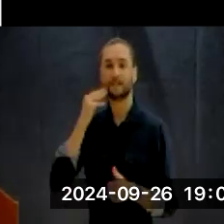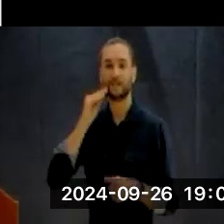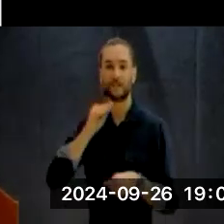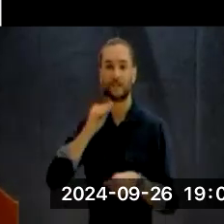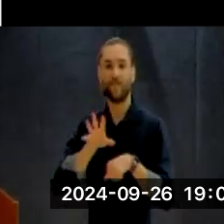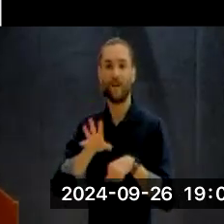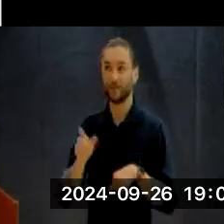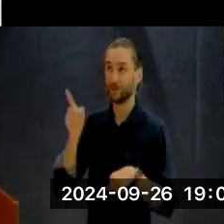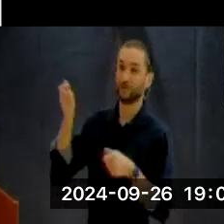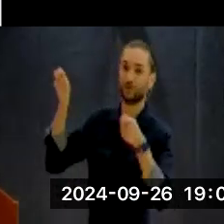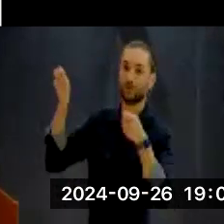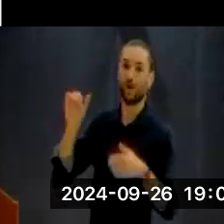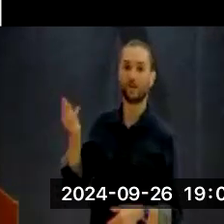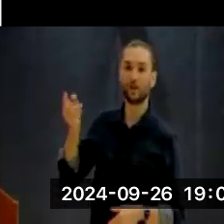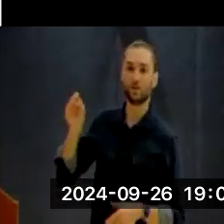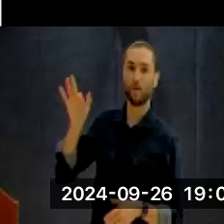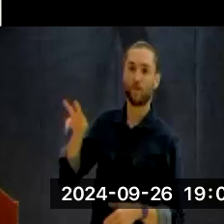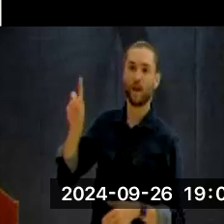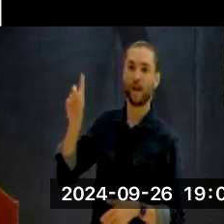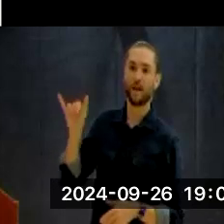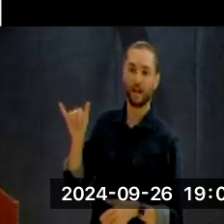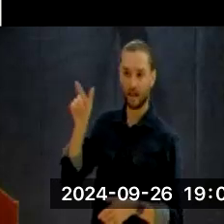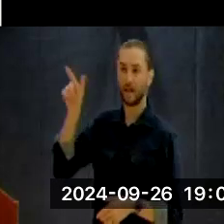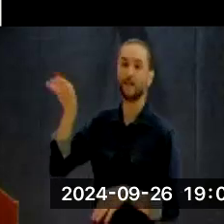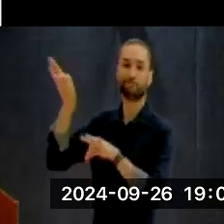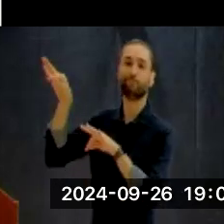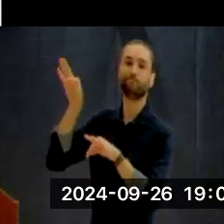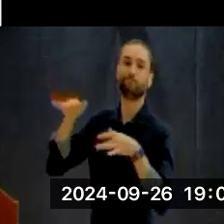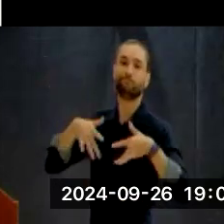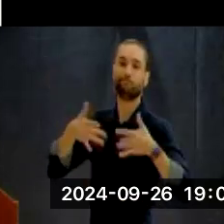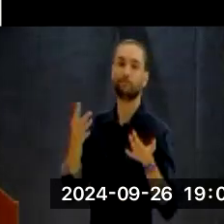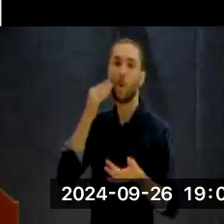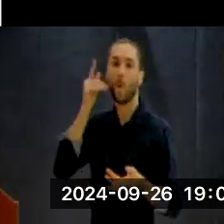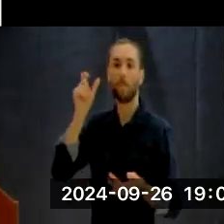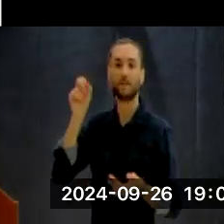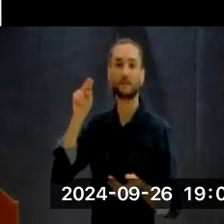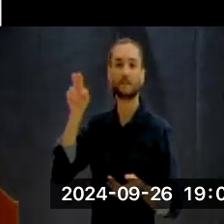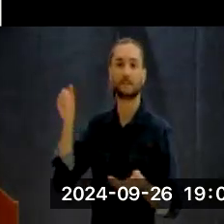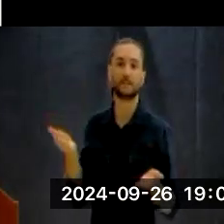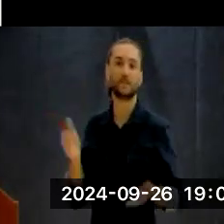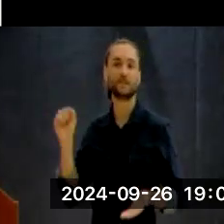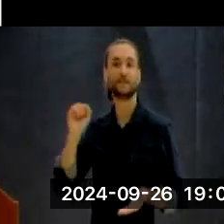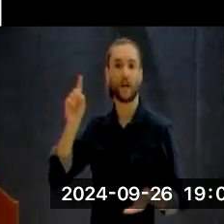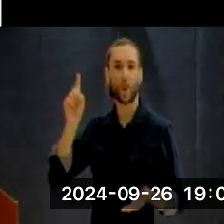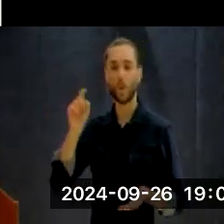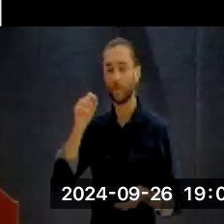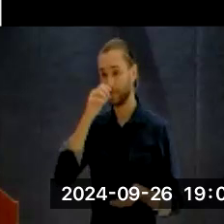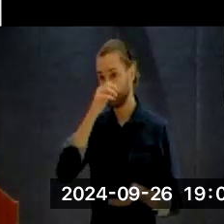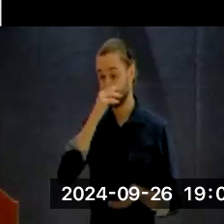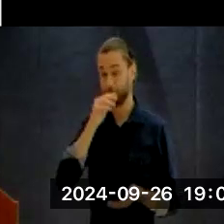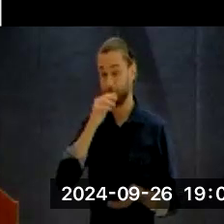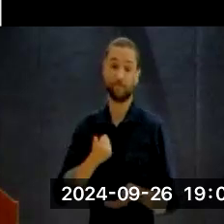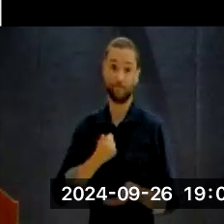to our director, John Brady, speak about our situation with homelessness here in San Diego. I have lived experience